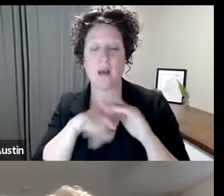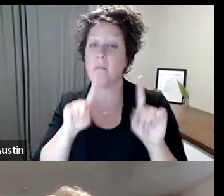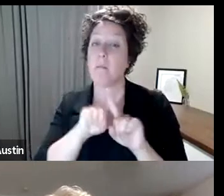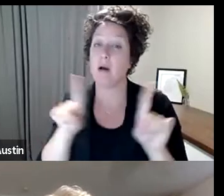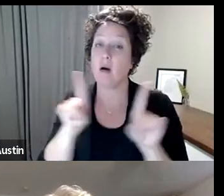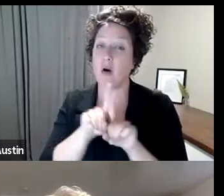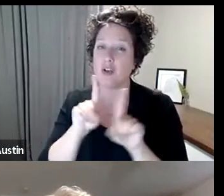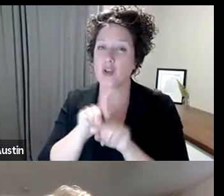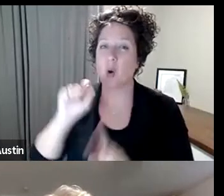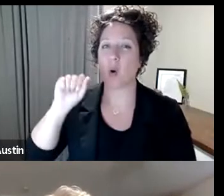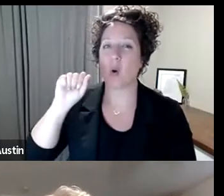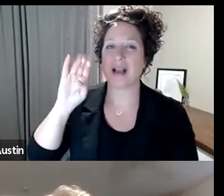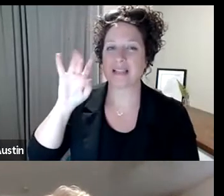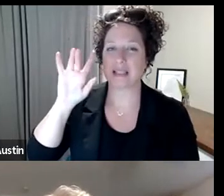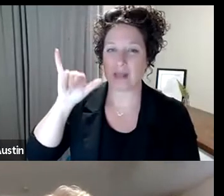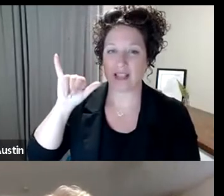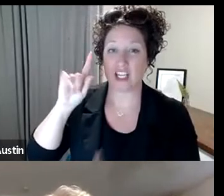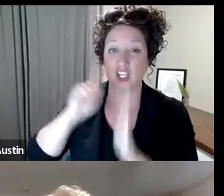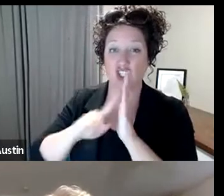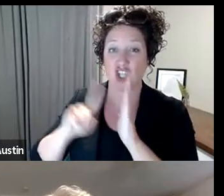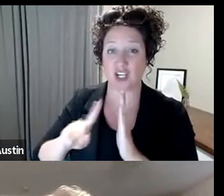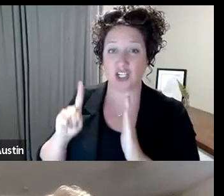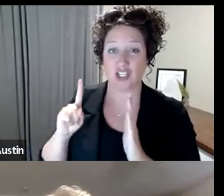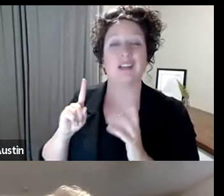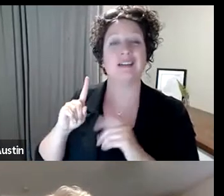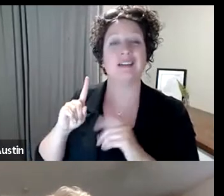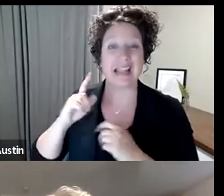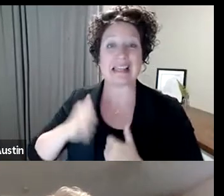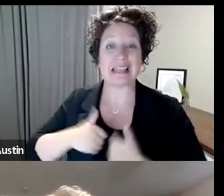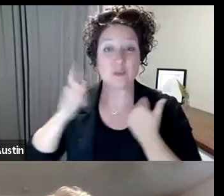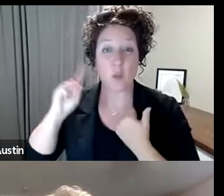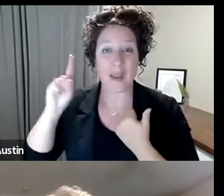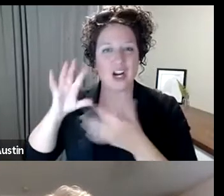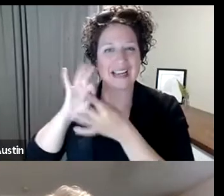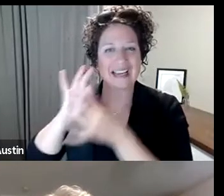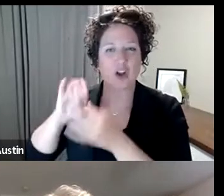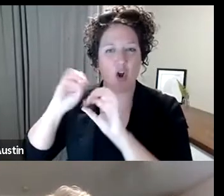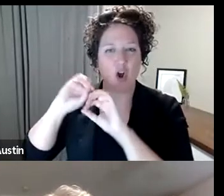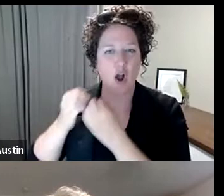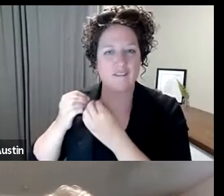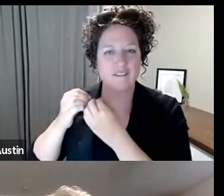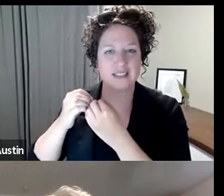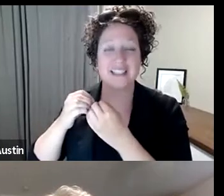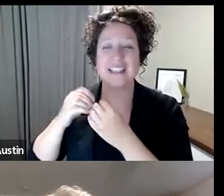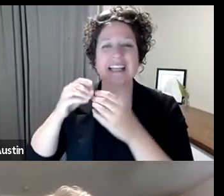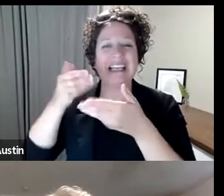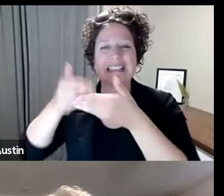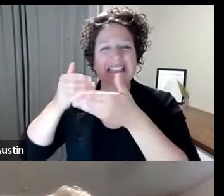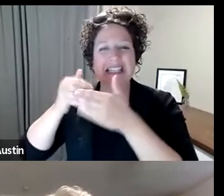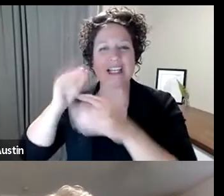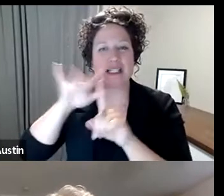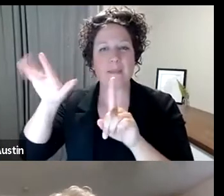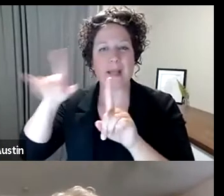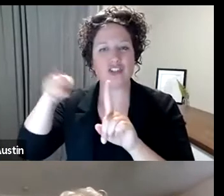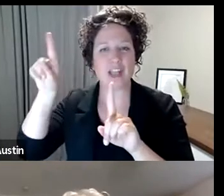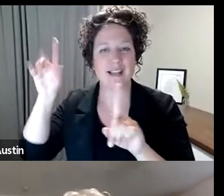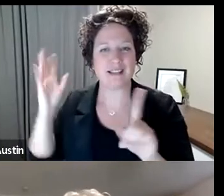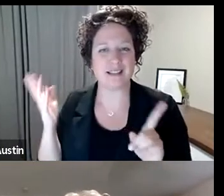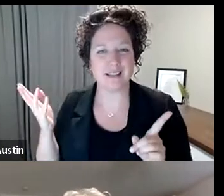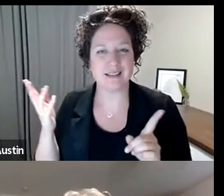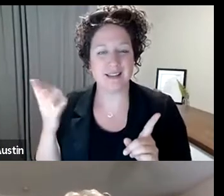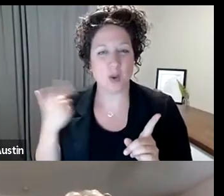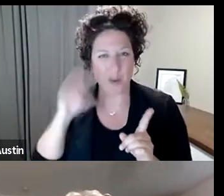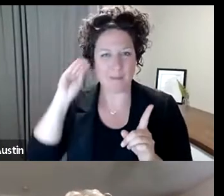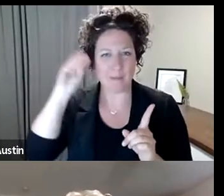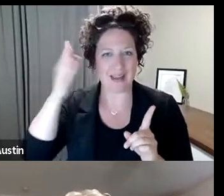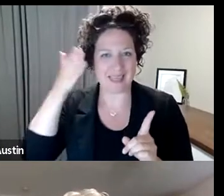mention accessibility checker. This lives in Office. It's right next to spell check. We put it there for a